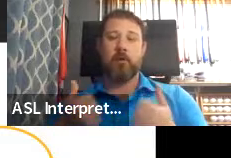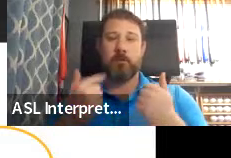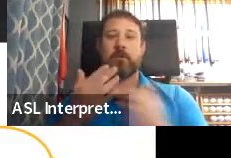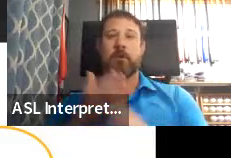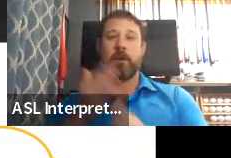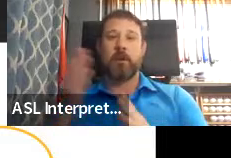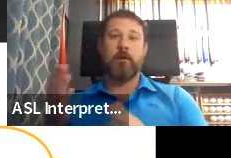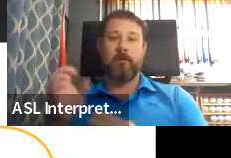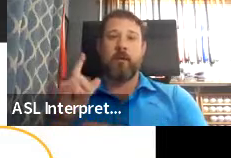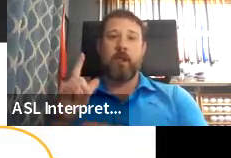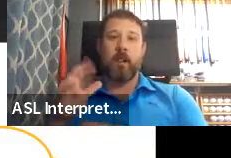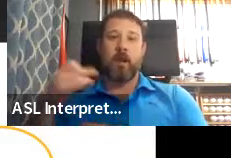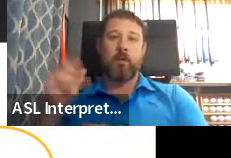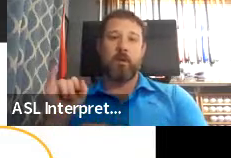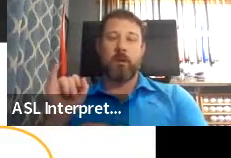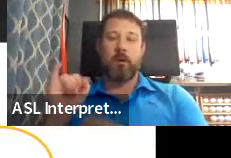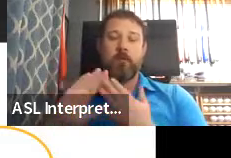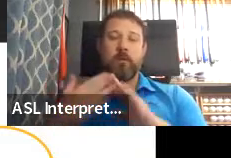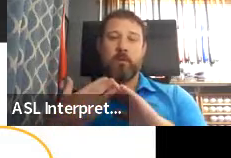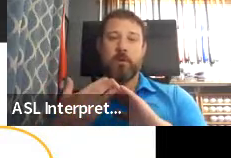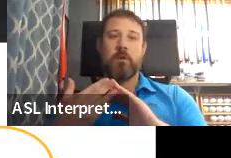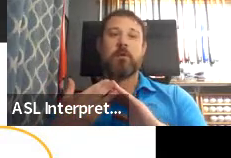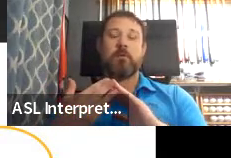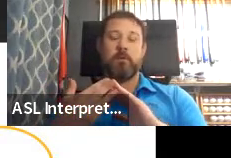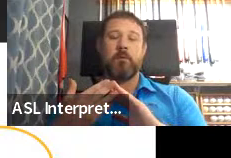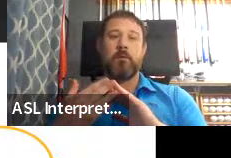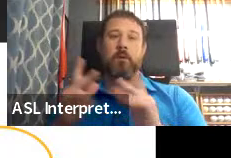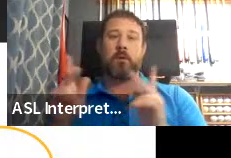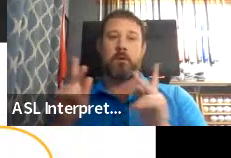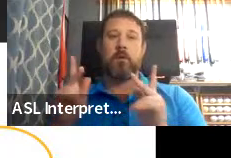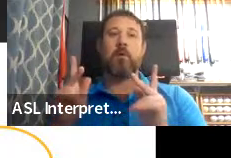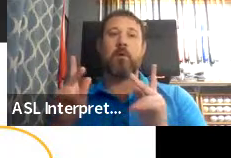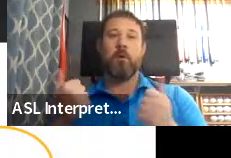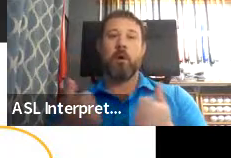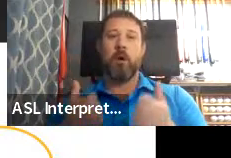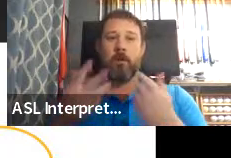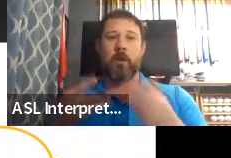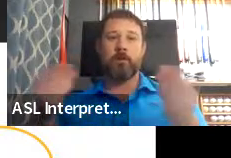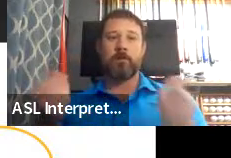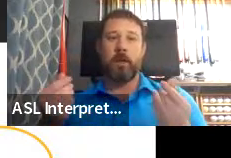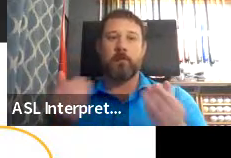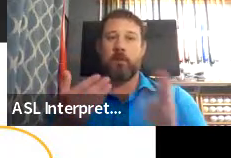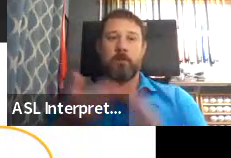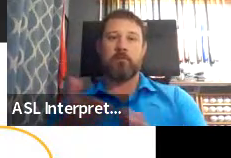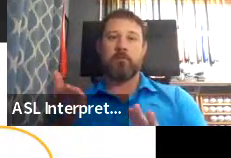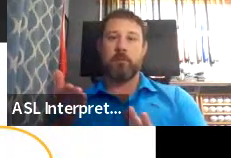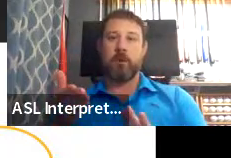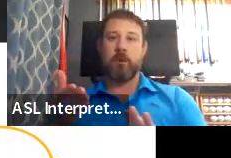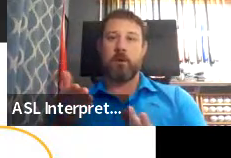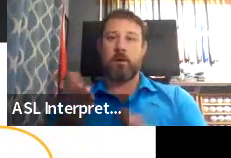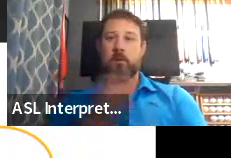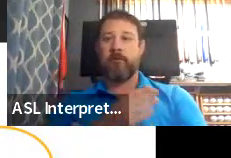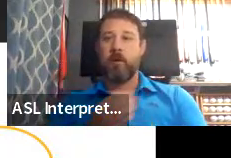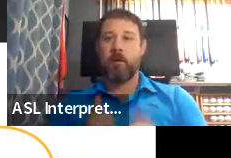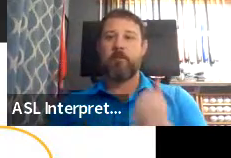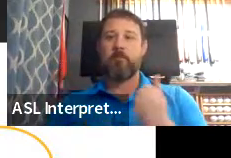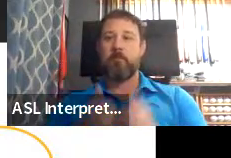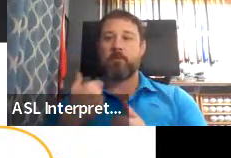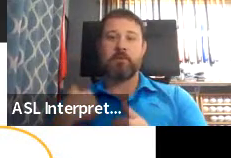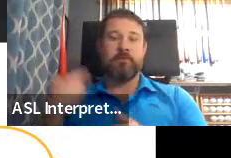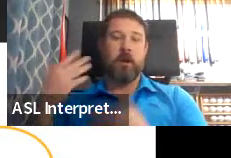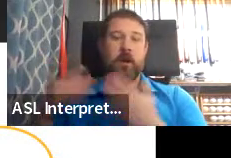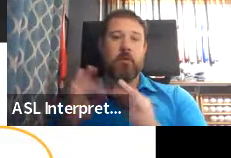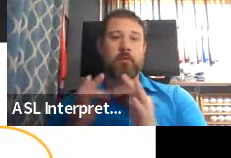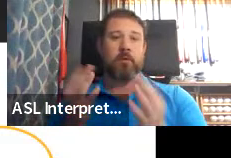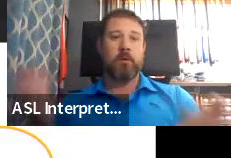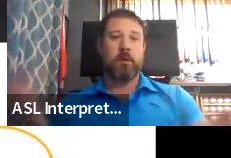the Ohlone community, the folks who are occupying this land well before most of the rest of our ancestors got